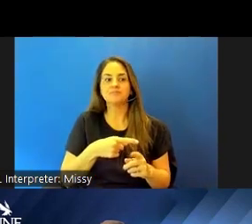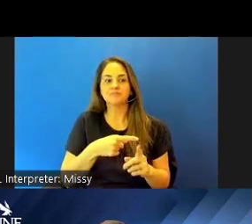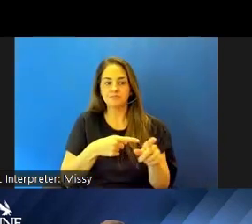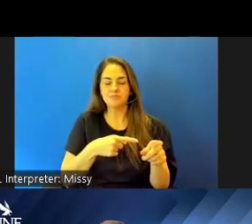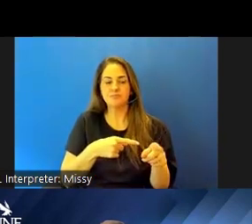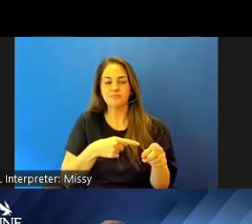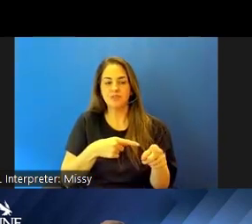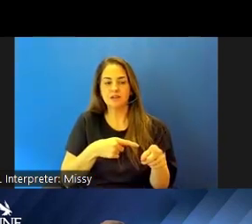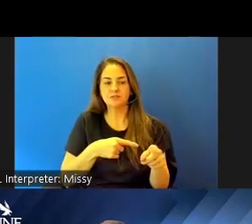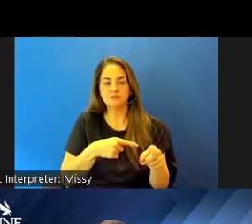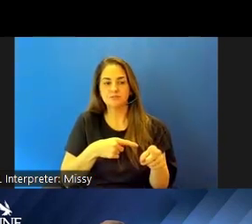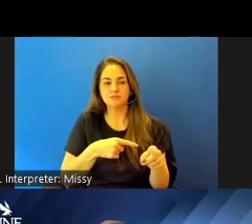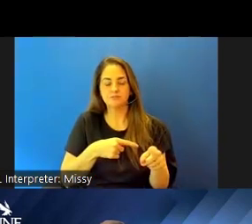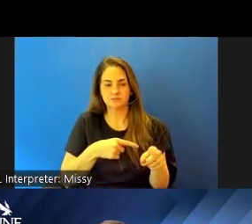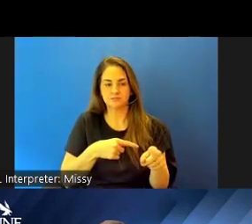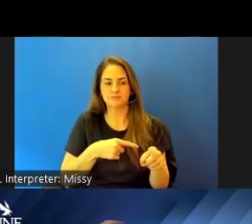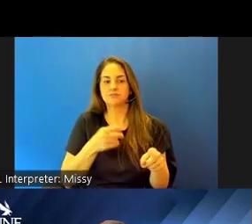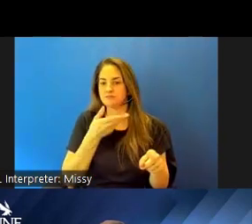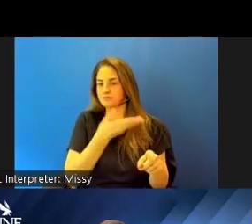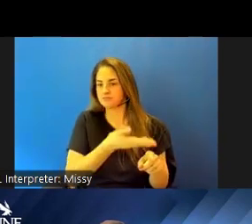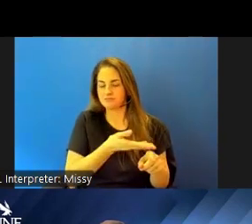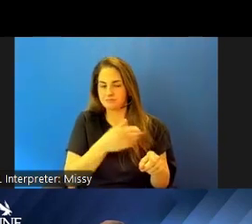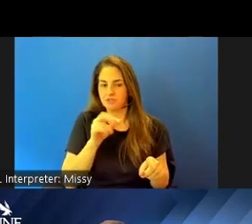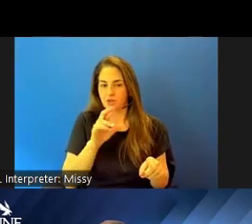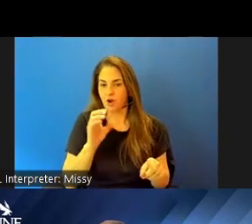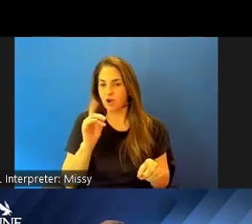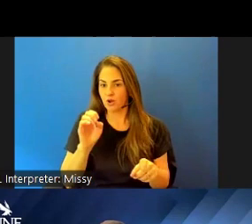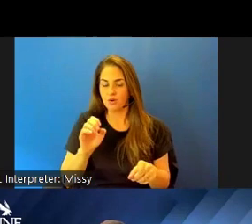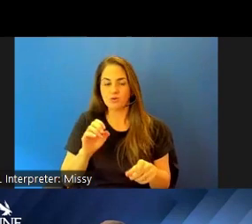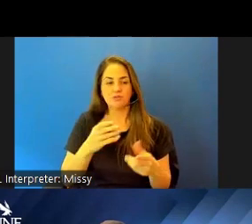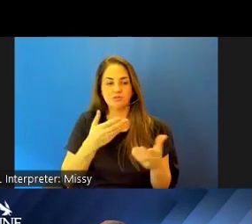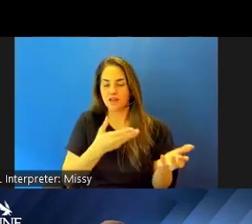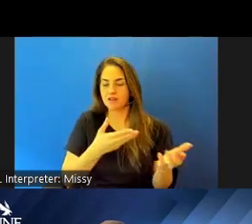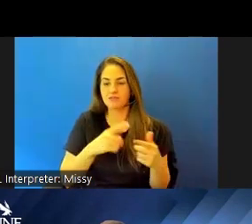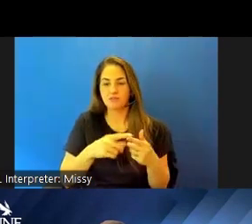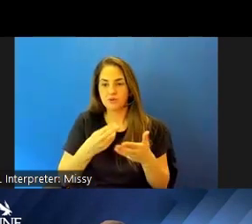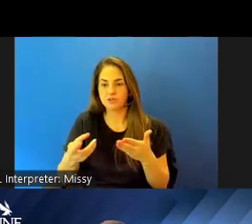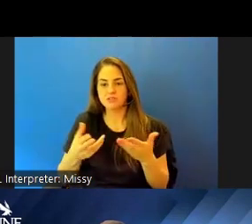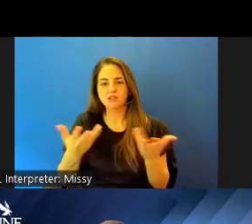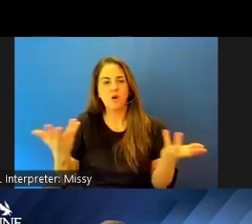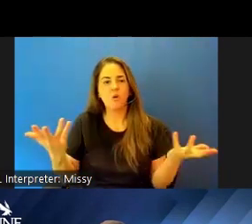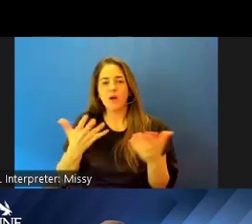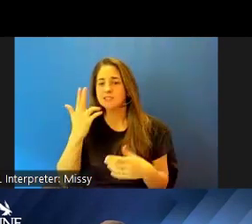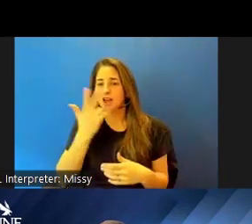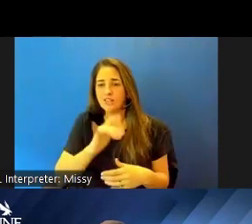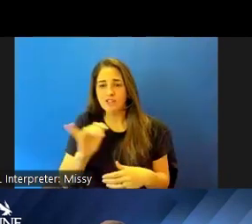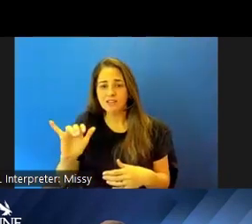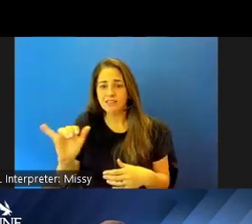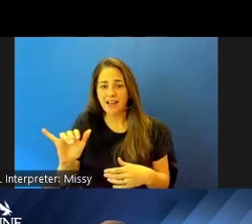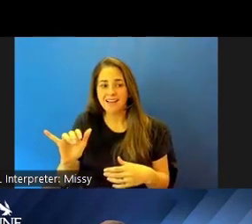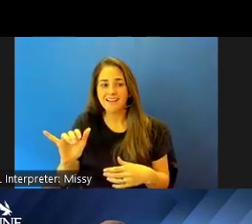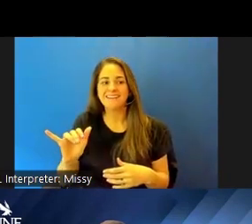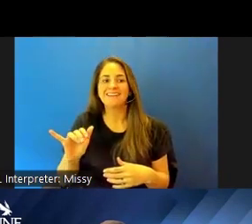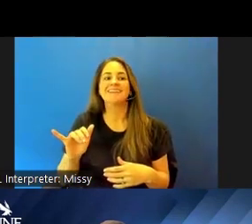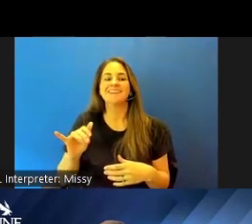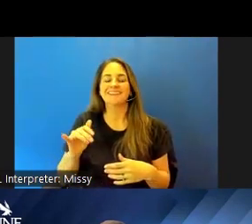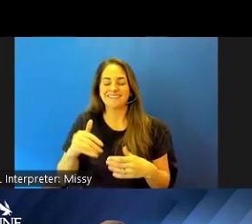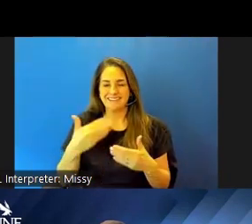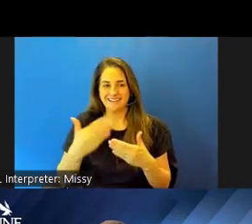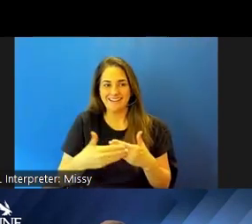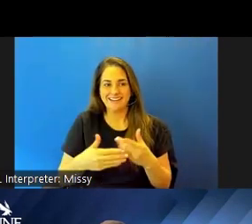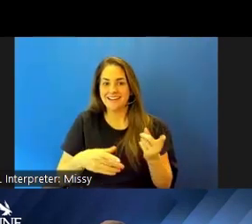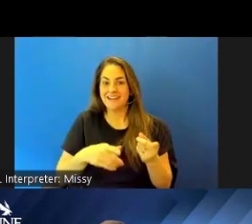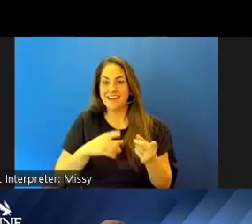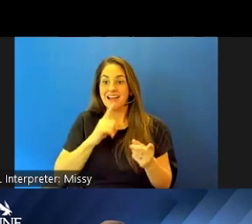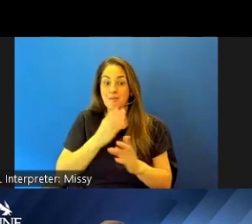code. Those are both there, and I'm sure they're also in the resources. So what does this actually look like in the end? On the next slide, we didn't show you the